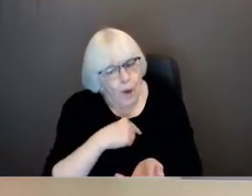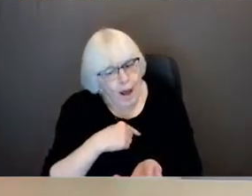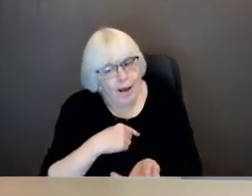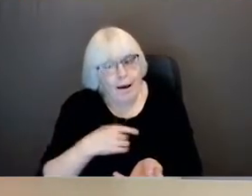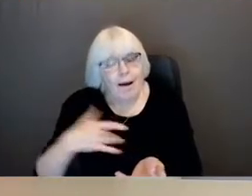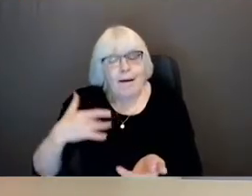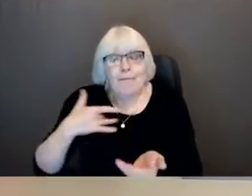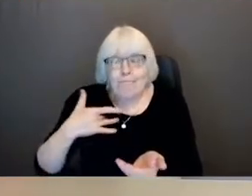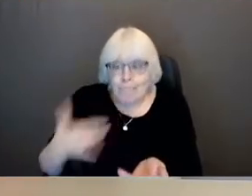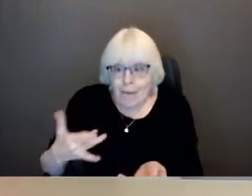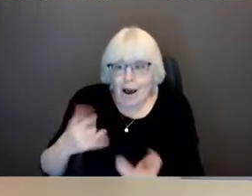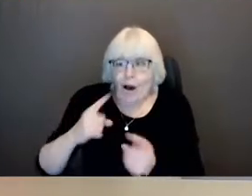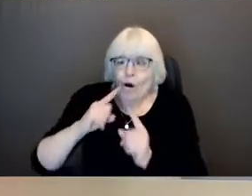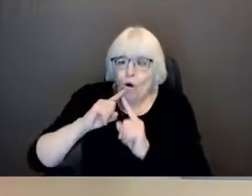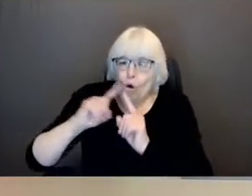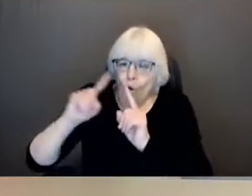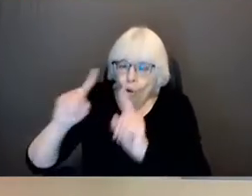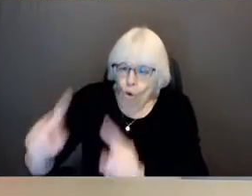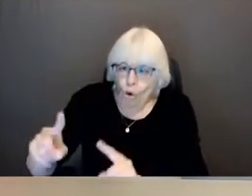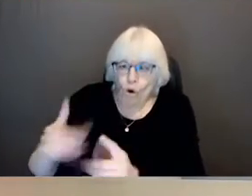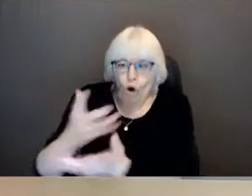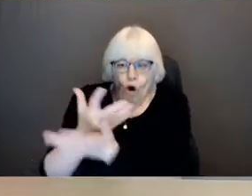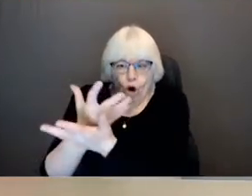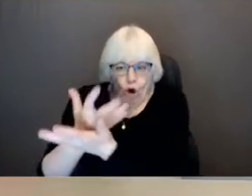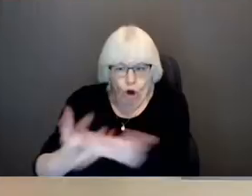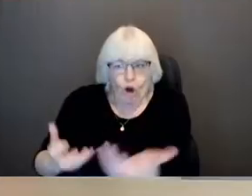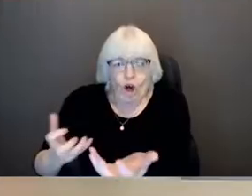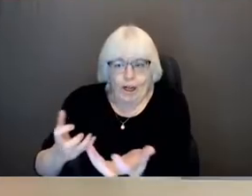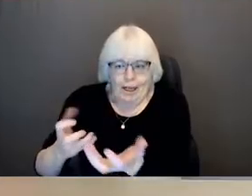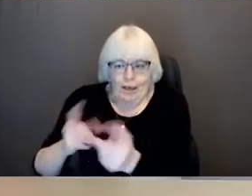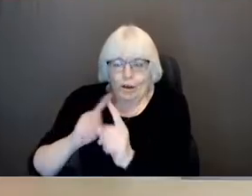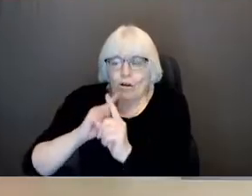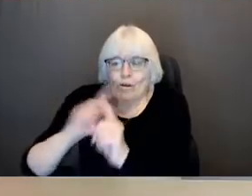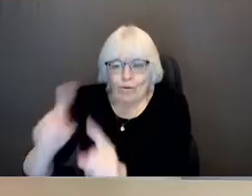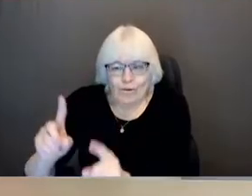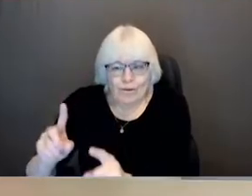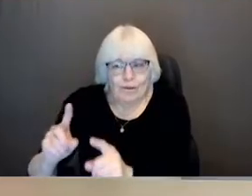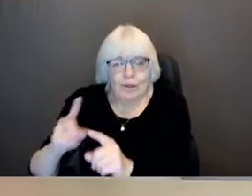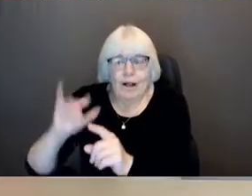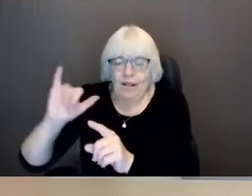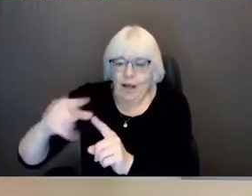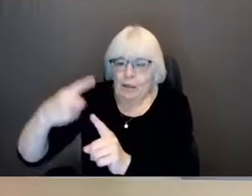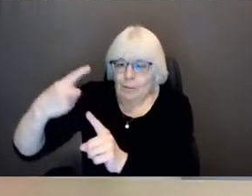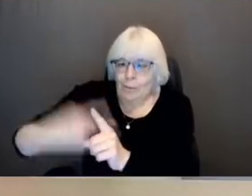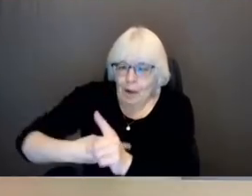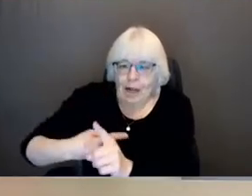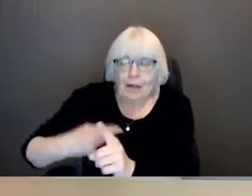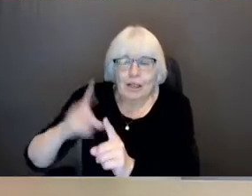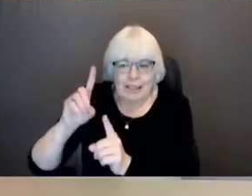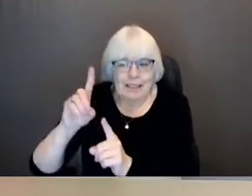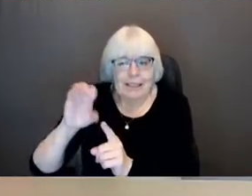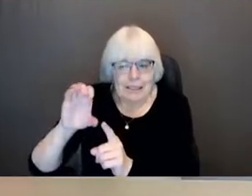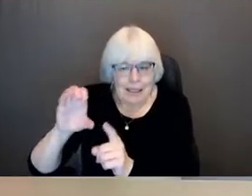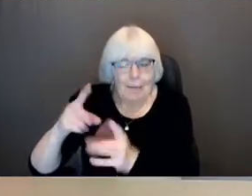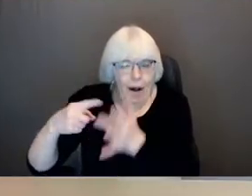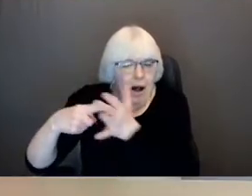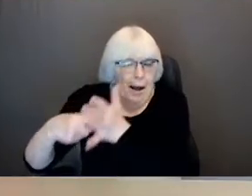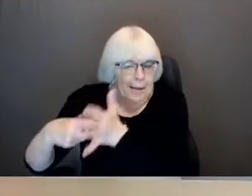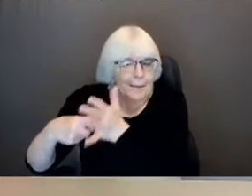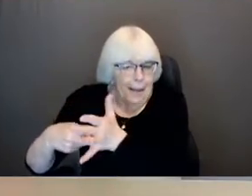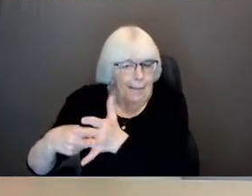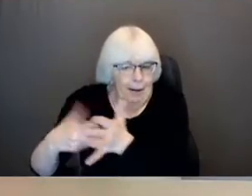as Omicron was coming, obviously we are ordering 300,000 for January,